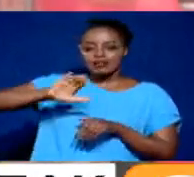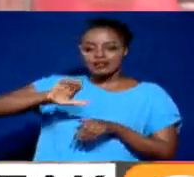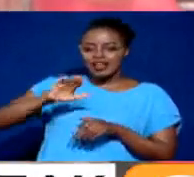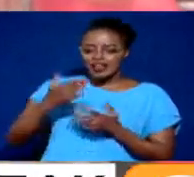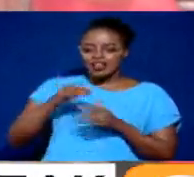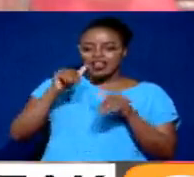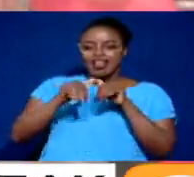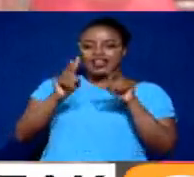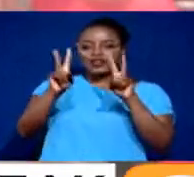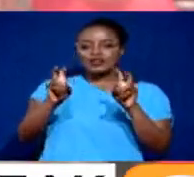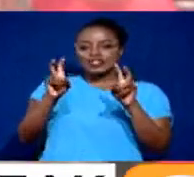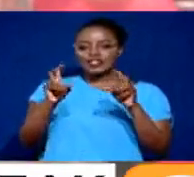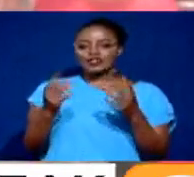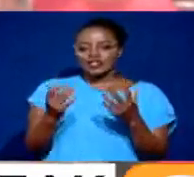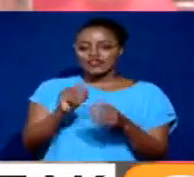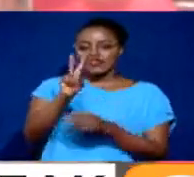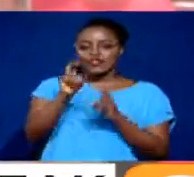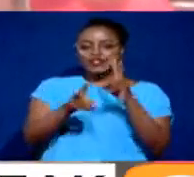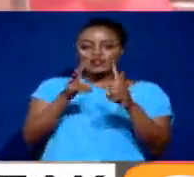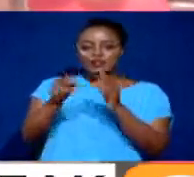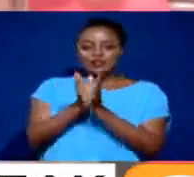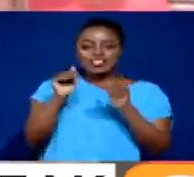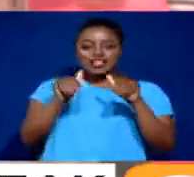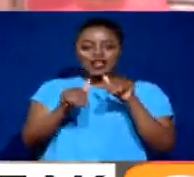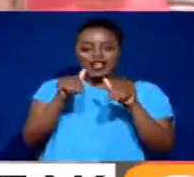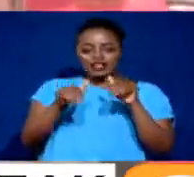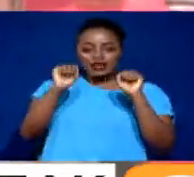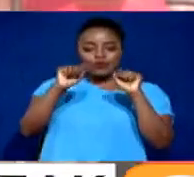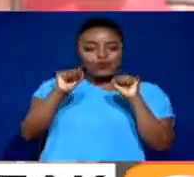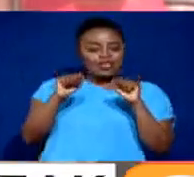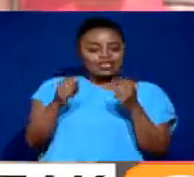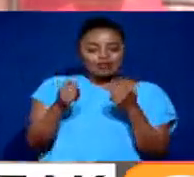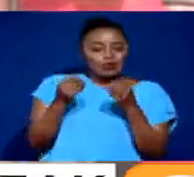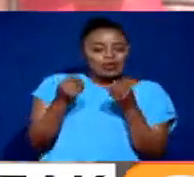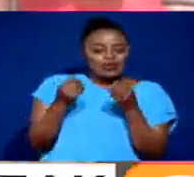pertinent electoral issues, the 2022 general elections might not be